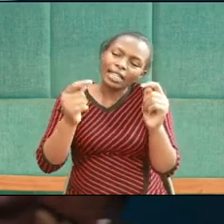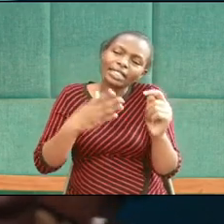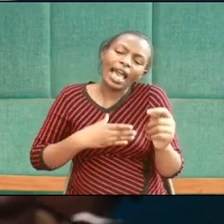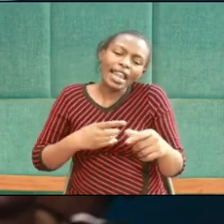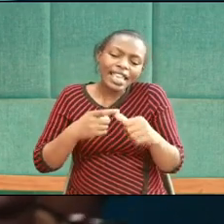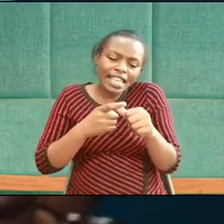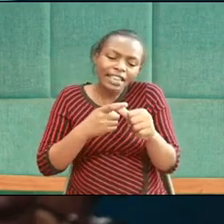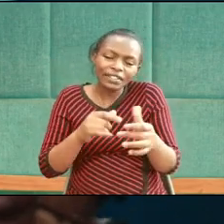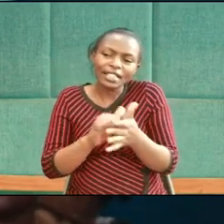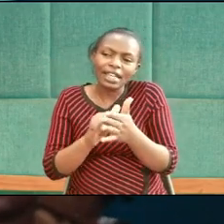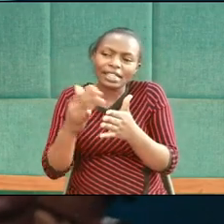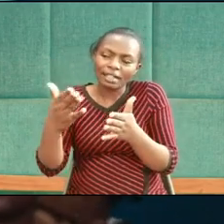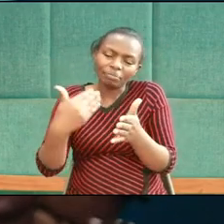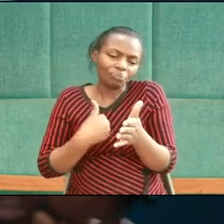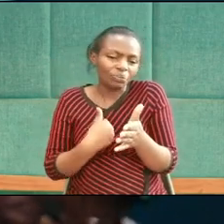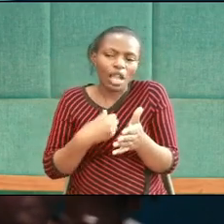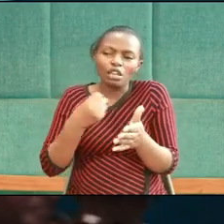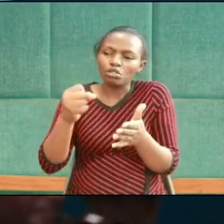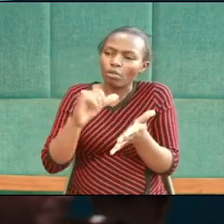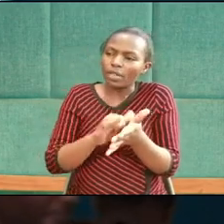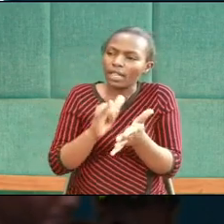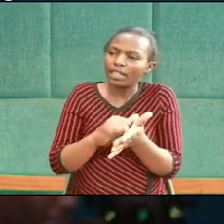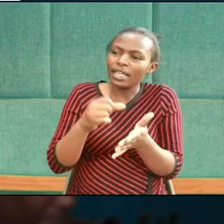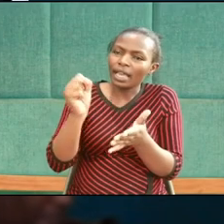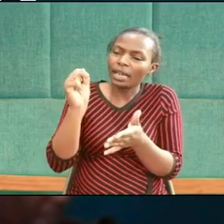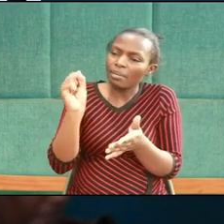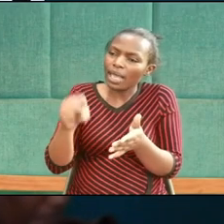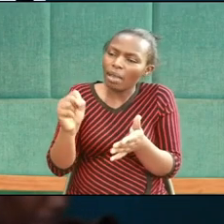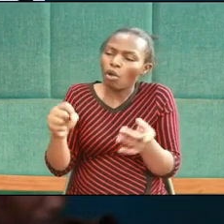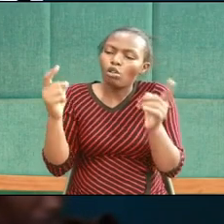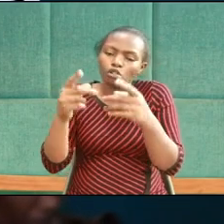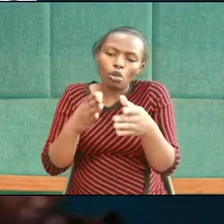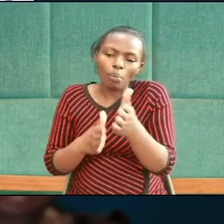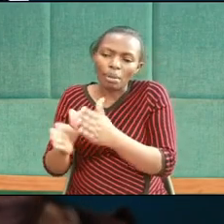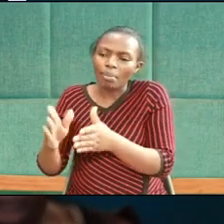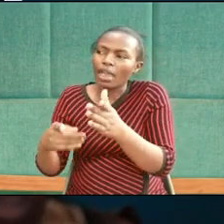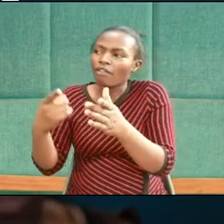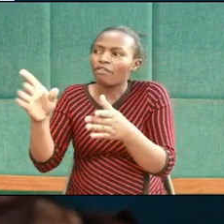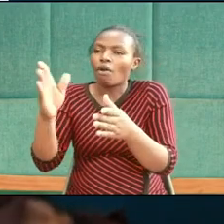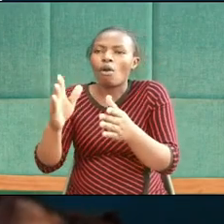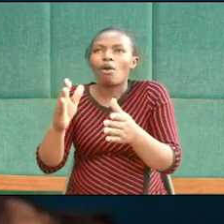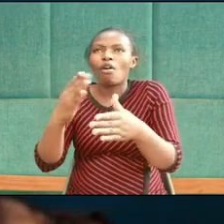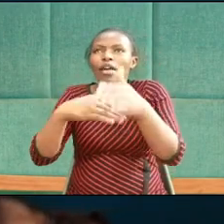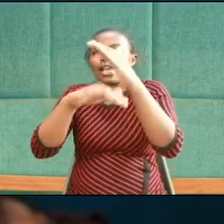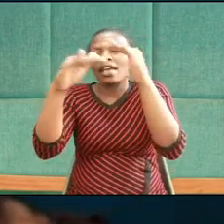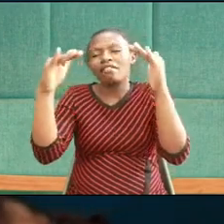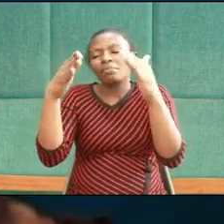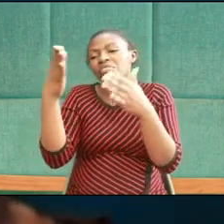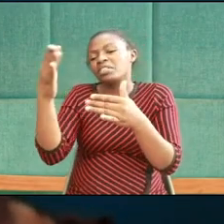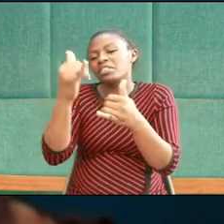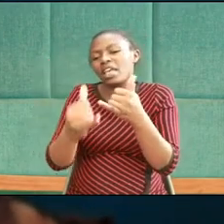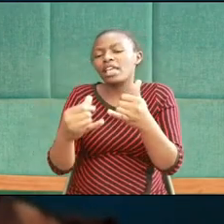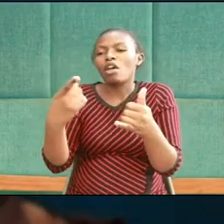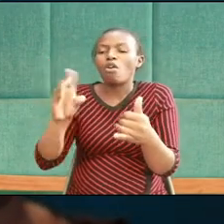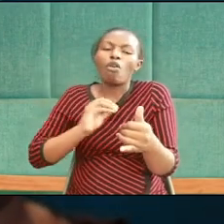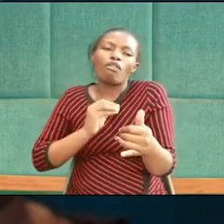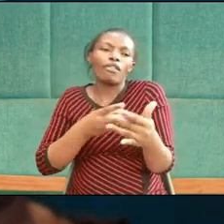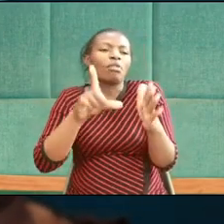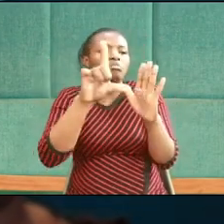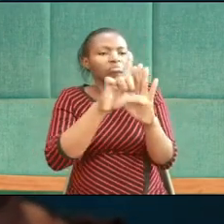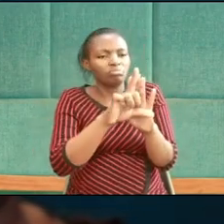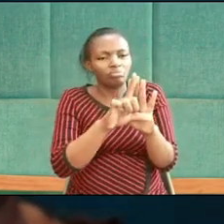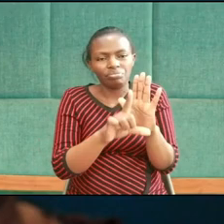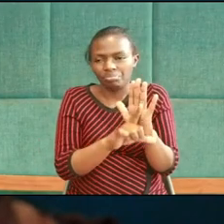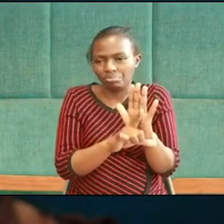have so that they can be able to prepare for heaven. That is the end of our lesson, and we